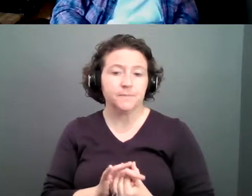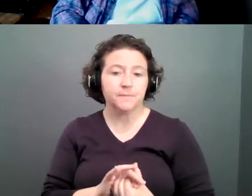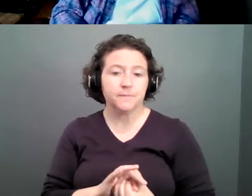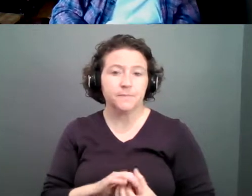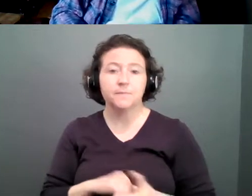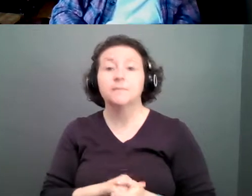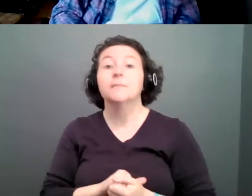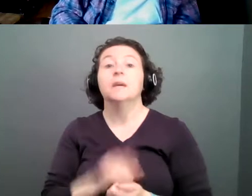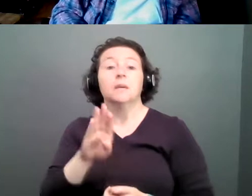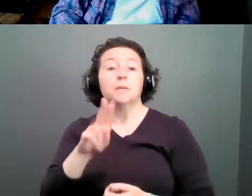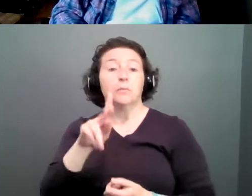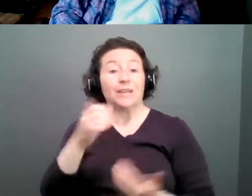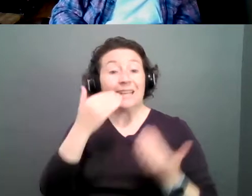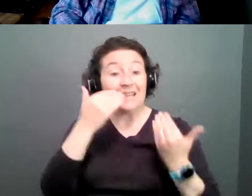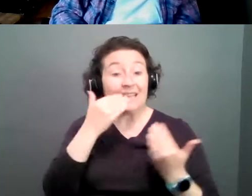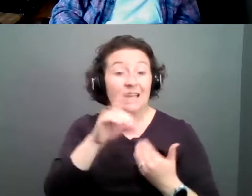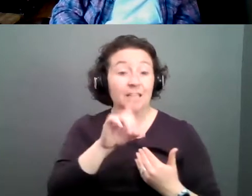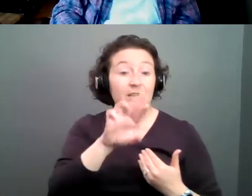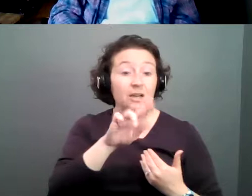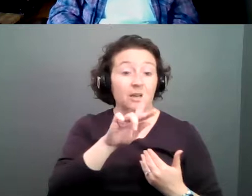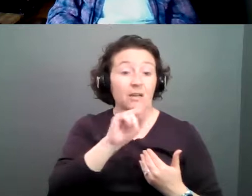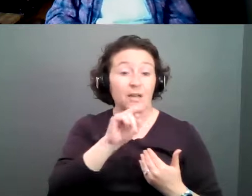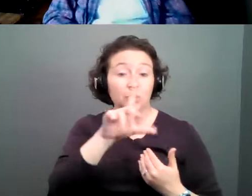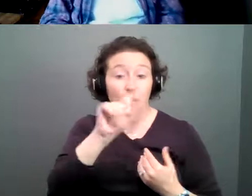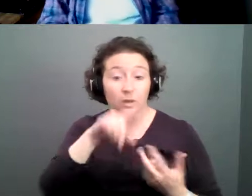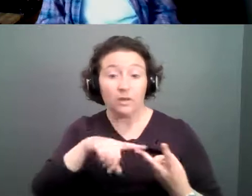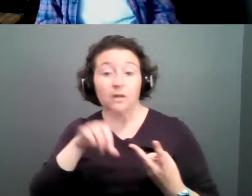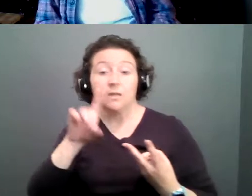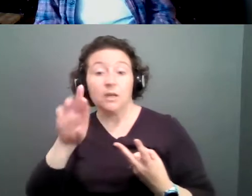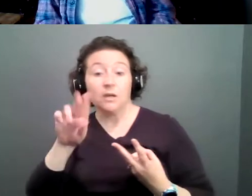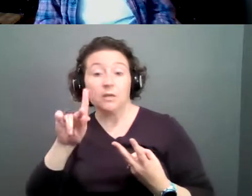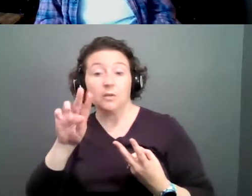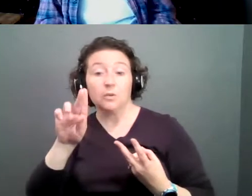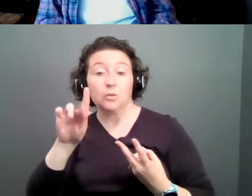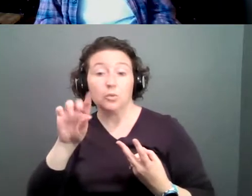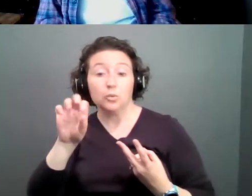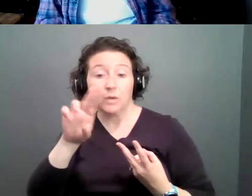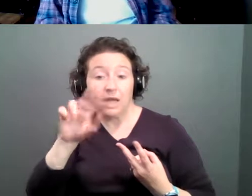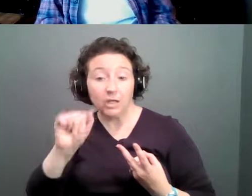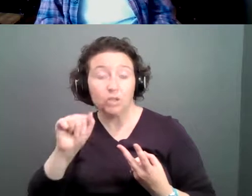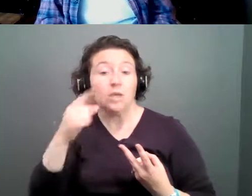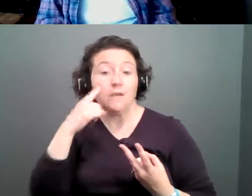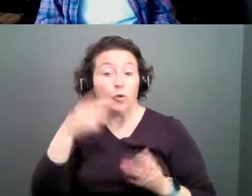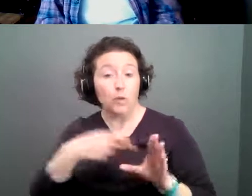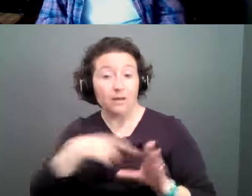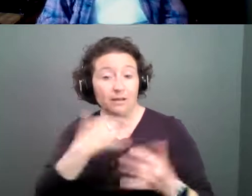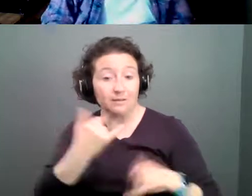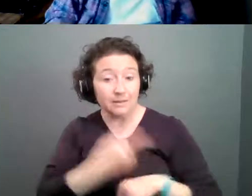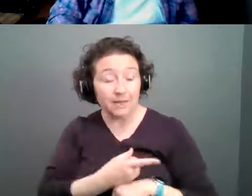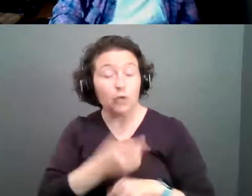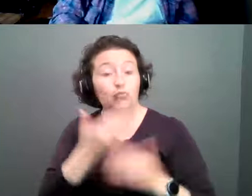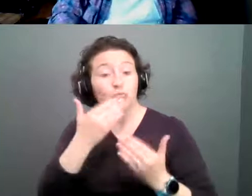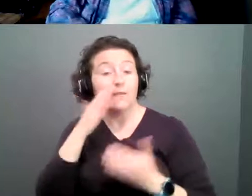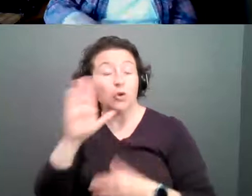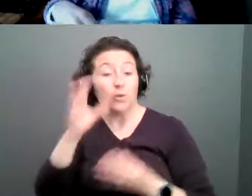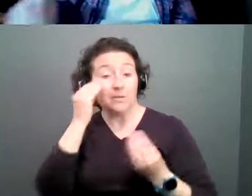Well, again, thank you to Dr. Kandula with CHC and Dr. Kukreja with Genesis for joining us today. We're very grateful for your information. Dr.